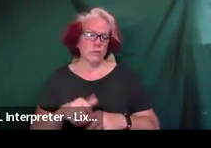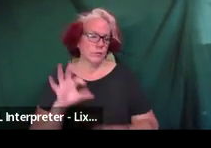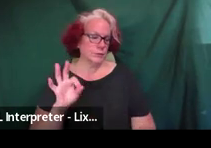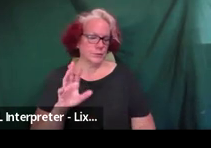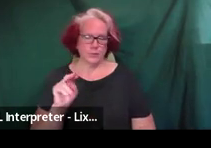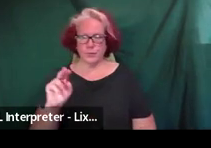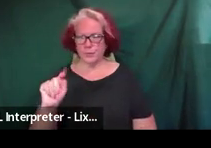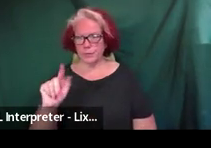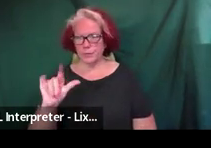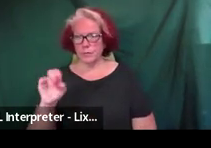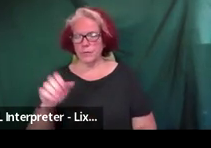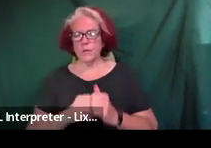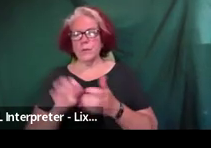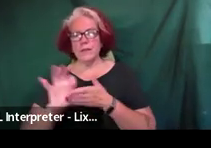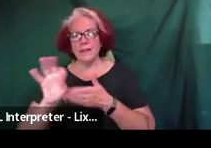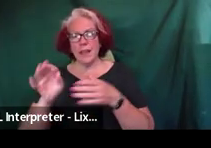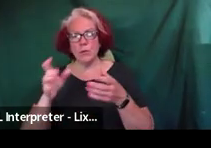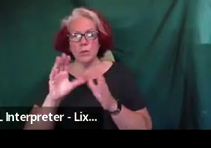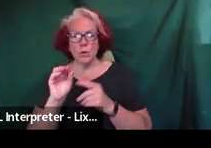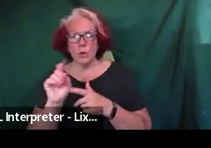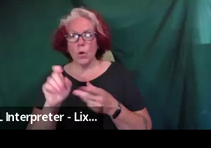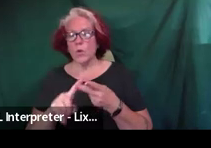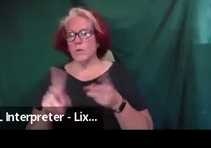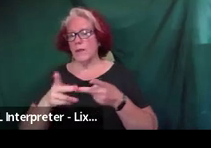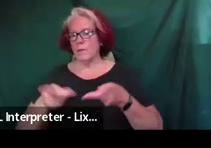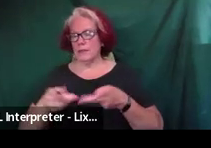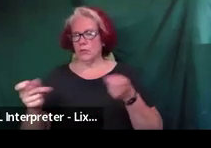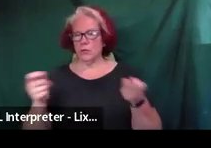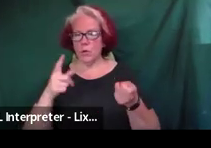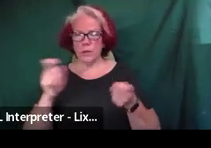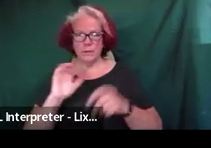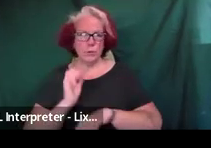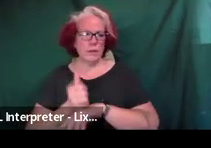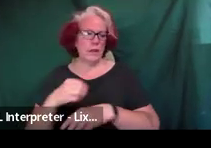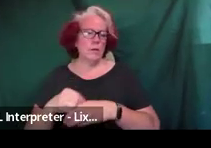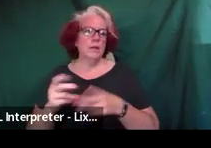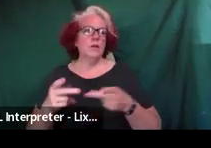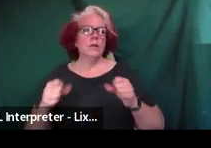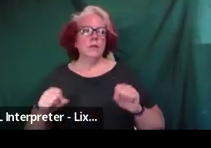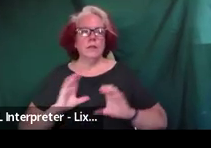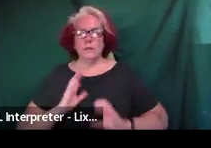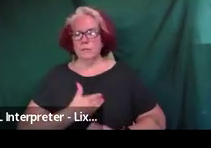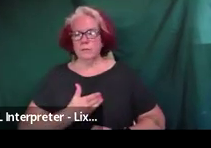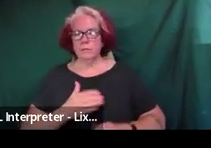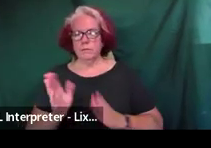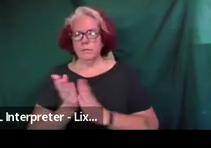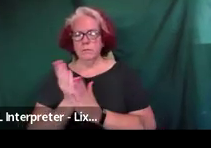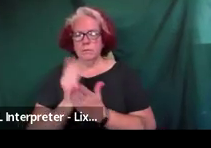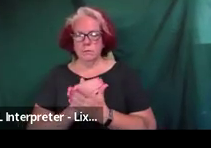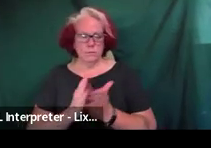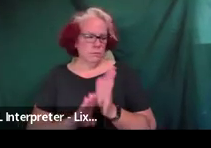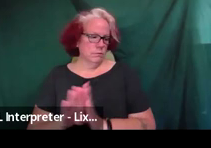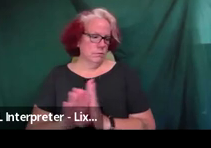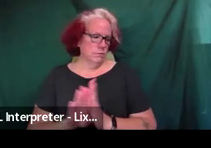codes and our position control, because that will need to be put in place in order for us to do our budget development. And so that will, again, be